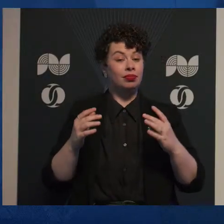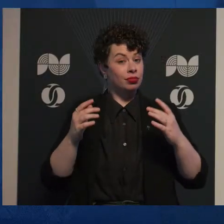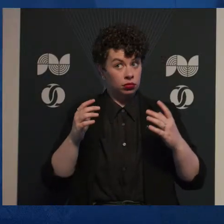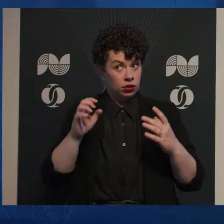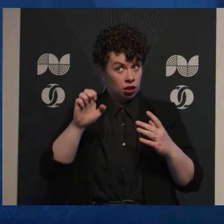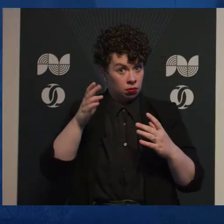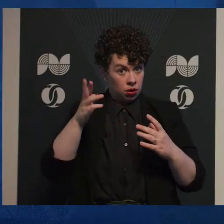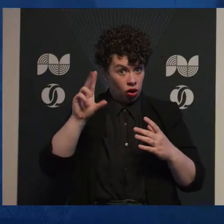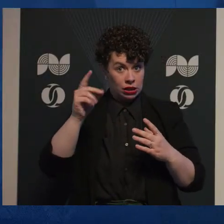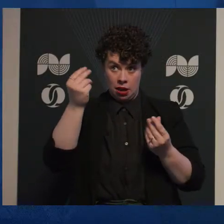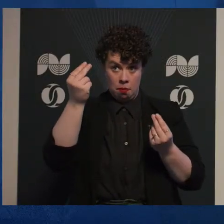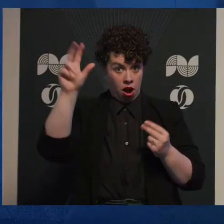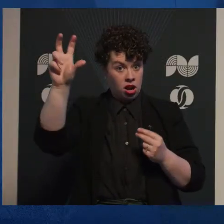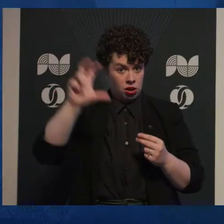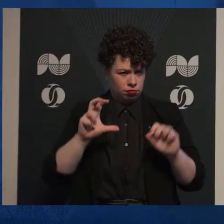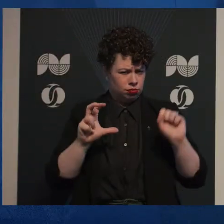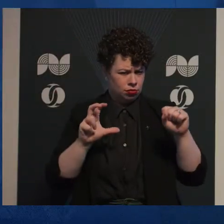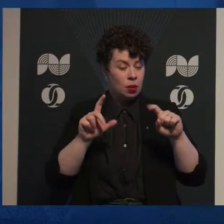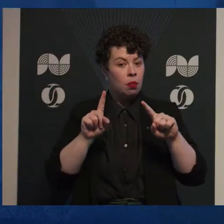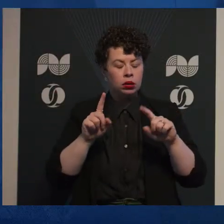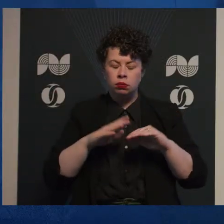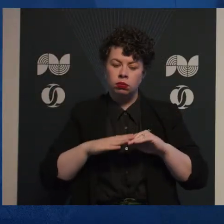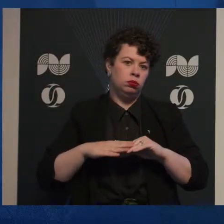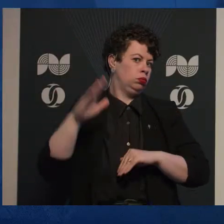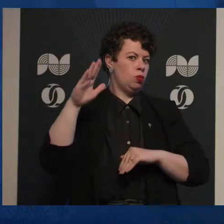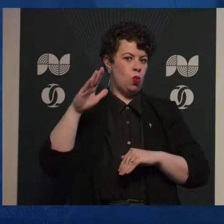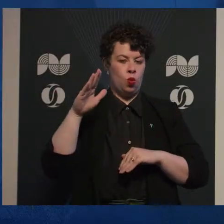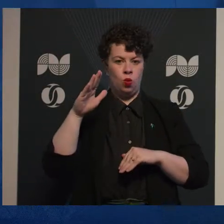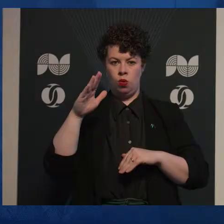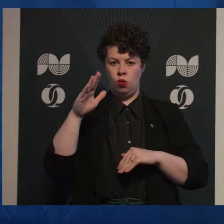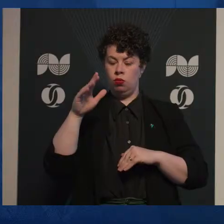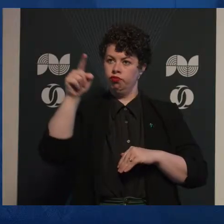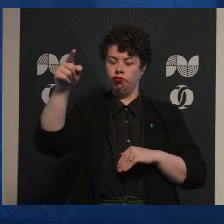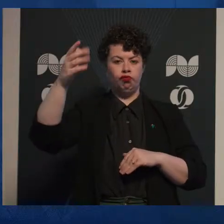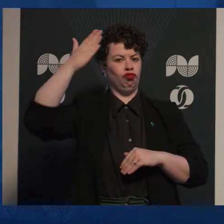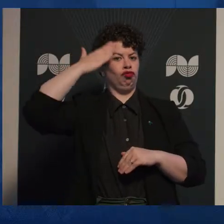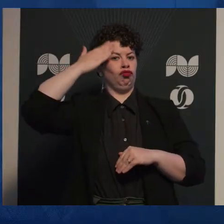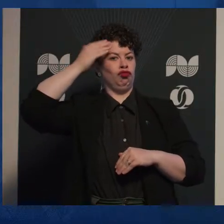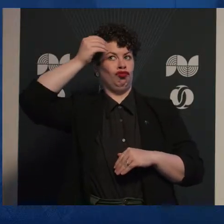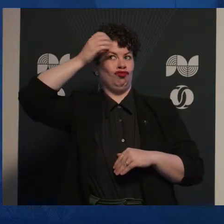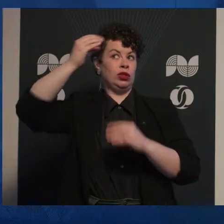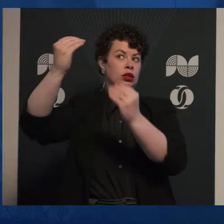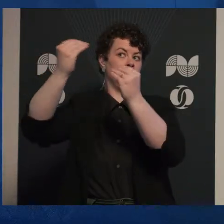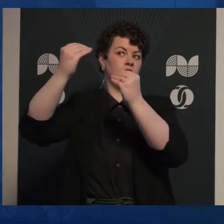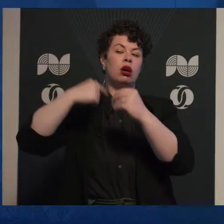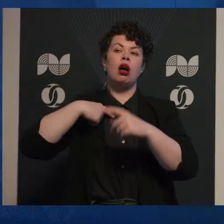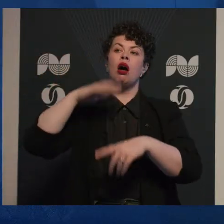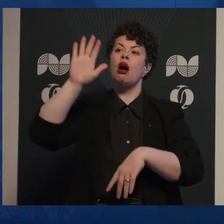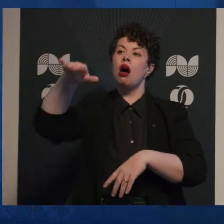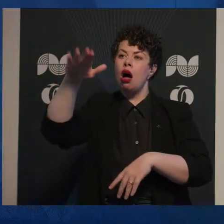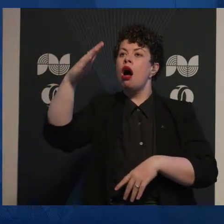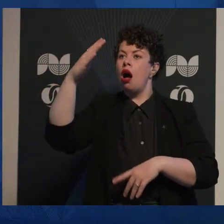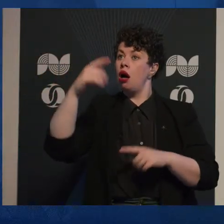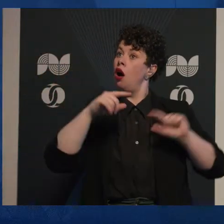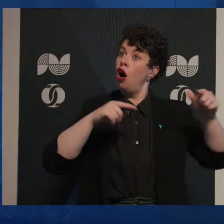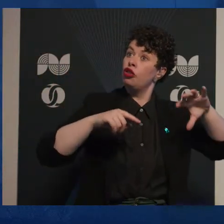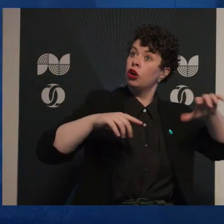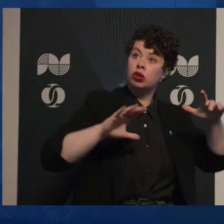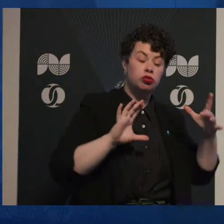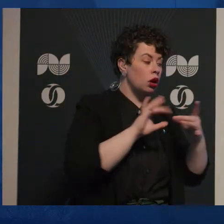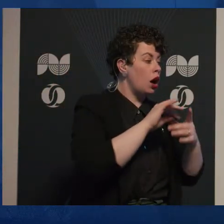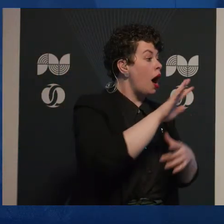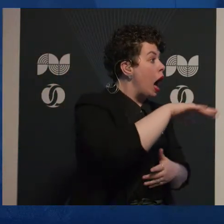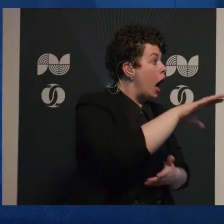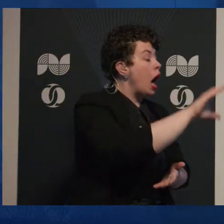finance. It's more than funding. It's about being an institutional coach, for countries, for emerging frontier